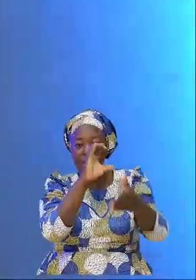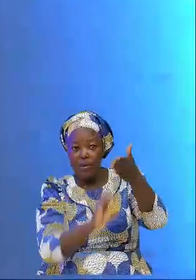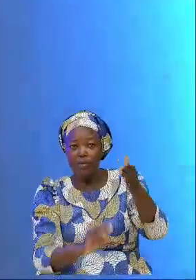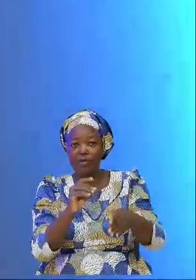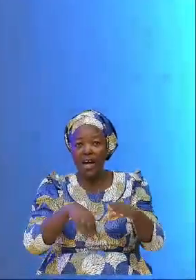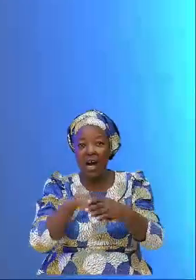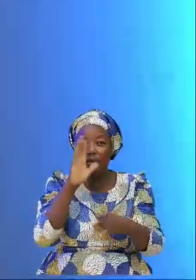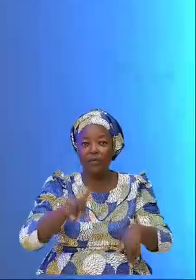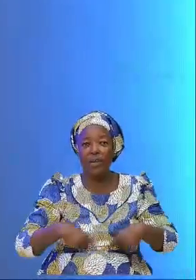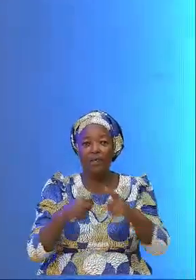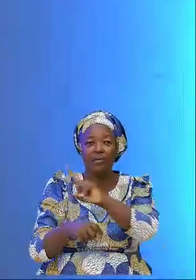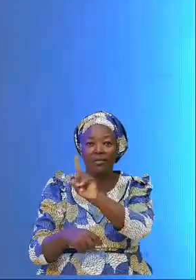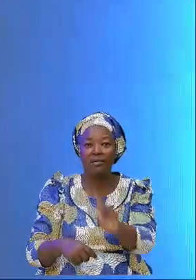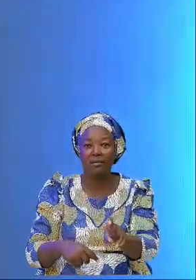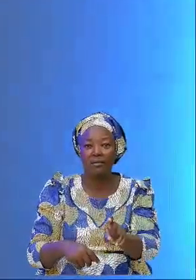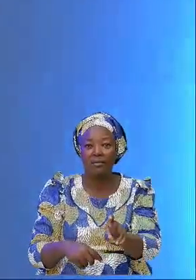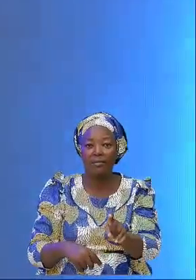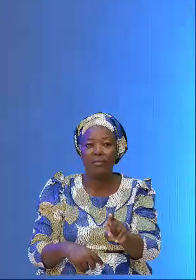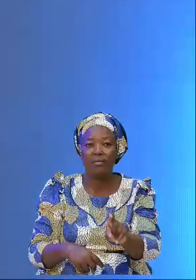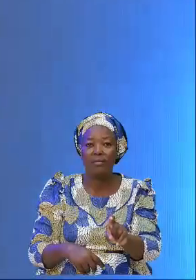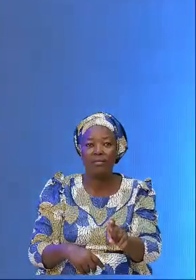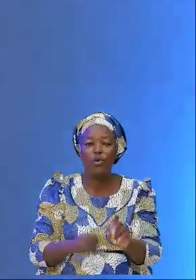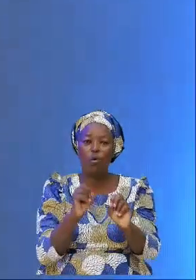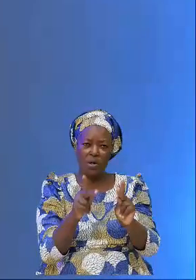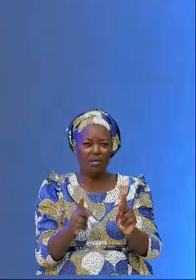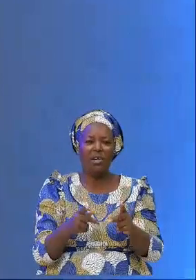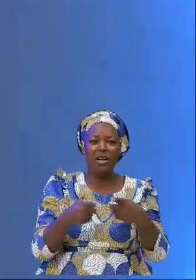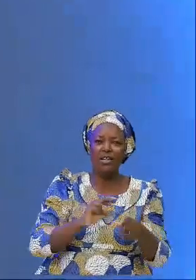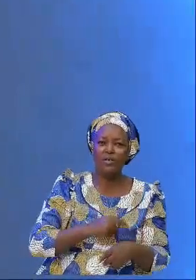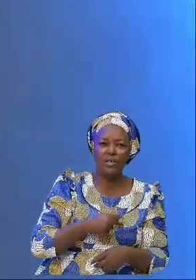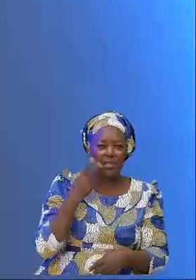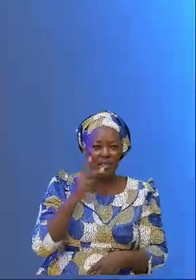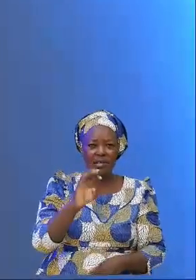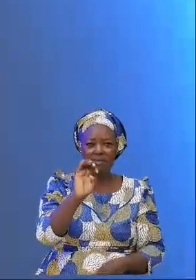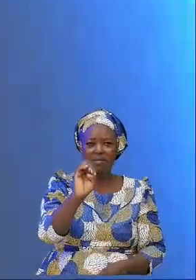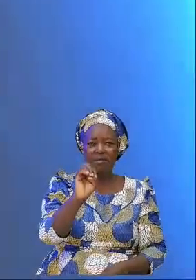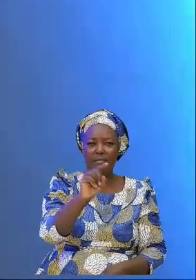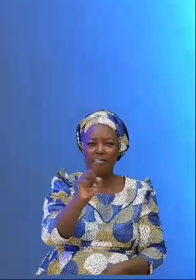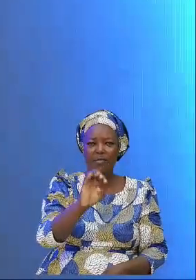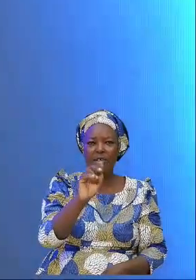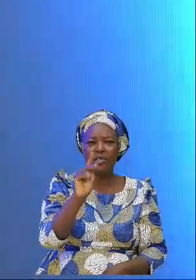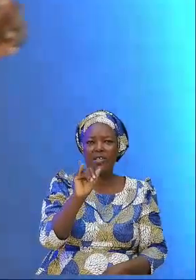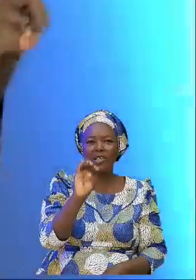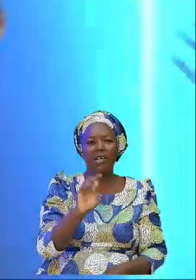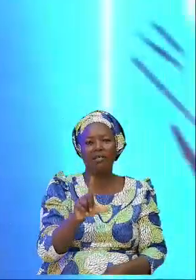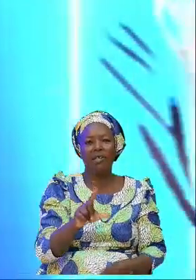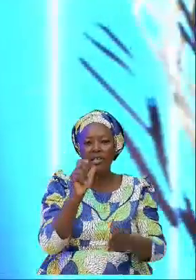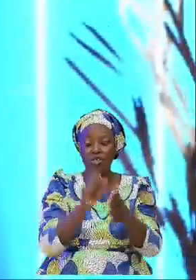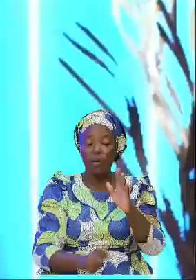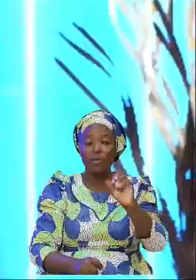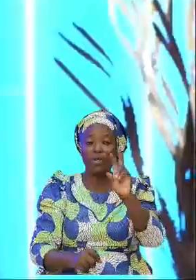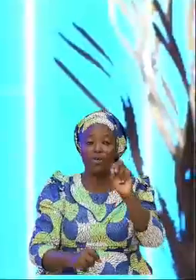When will that mountain be removed out of your life? Okay, let's look